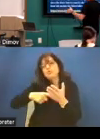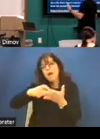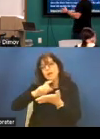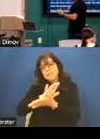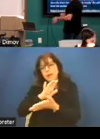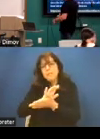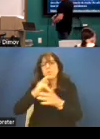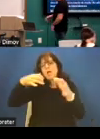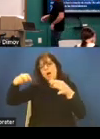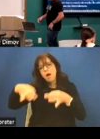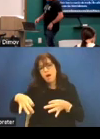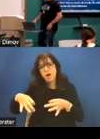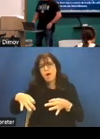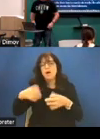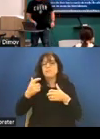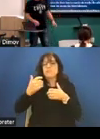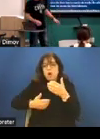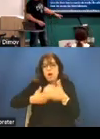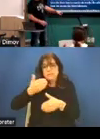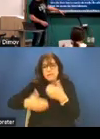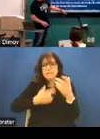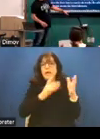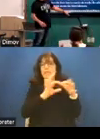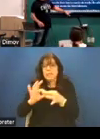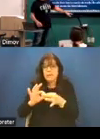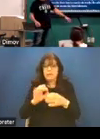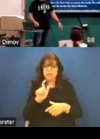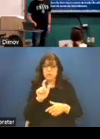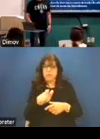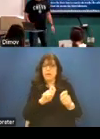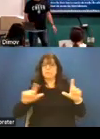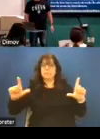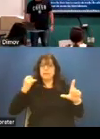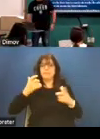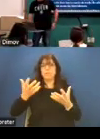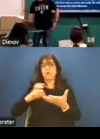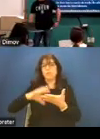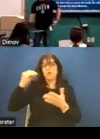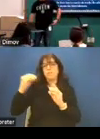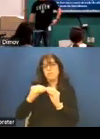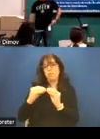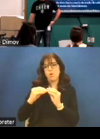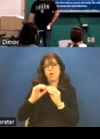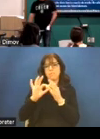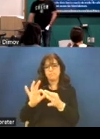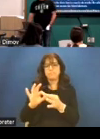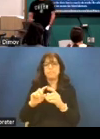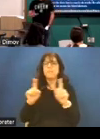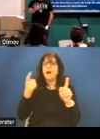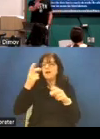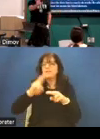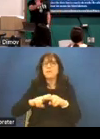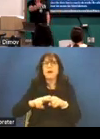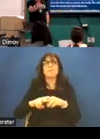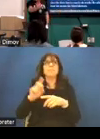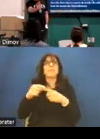going to walk through a process of this. There's a link here if you want to learn more about this 6-word memoir. This is fun though. When